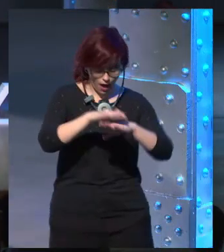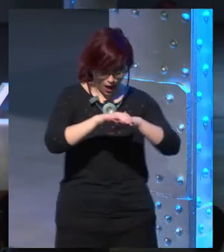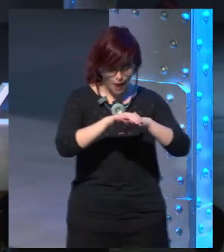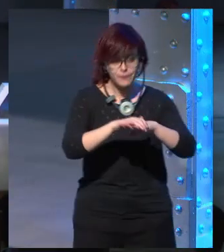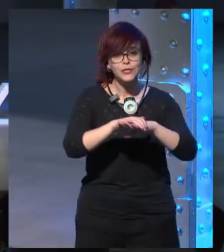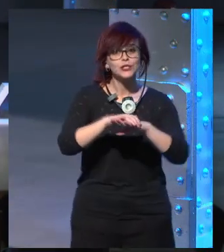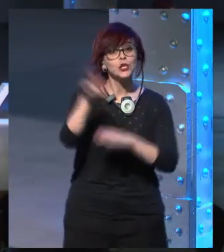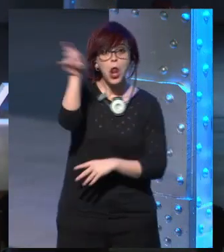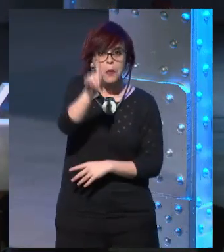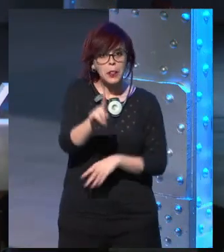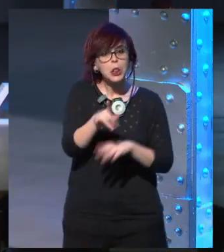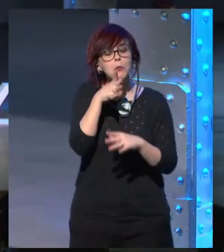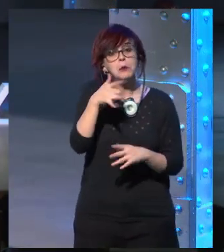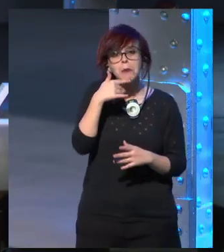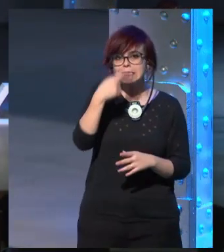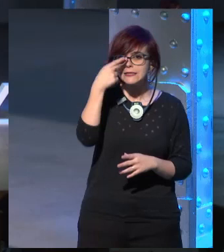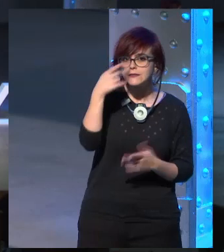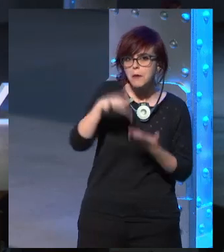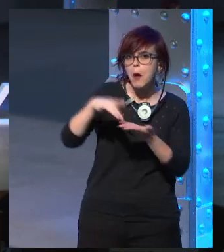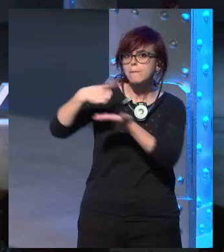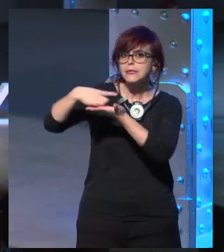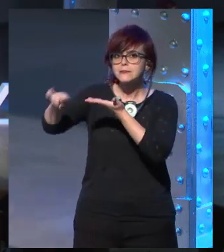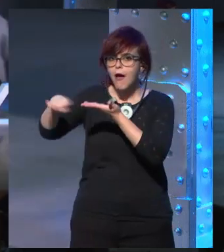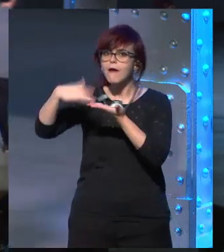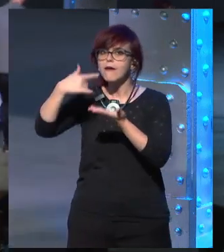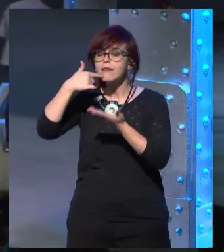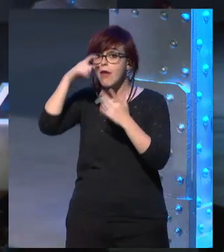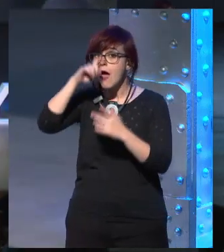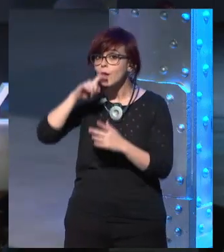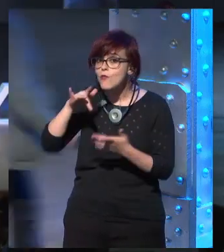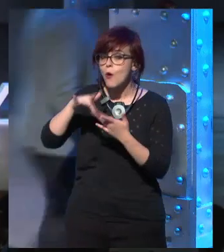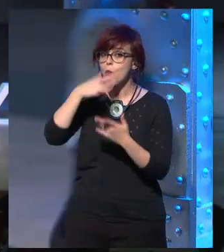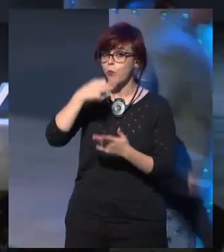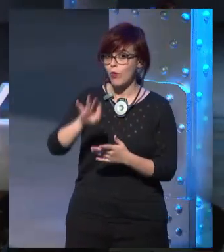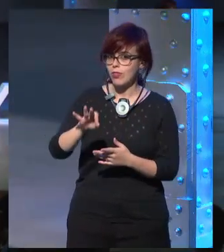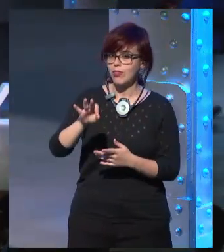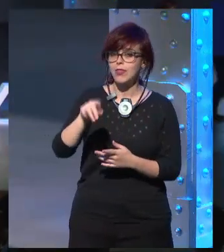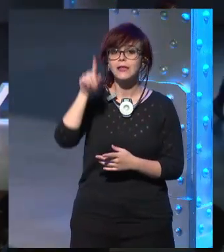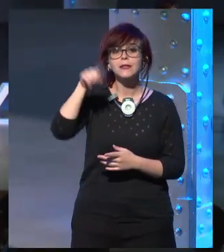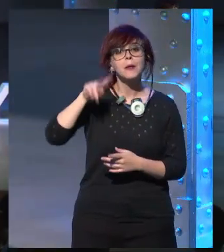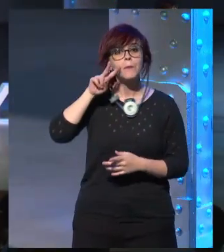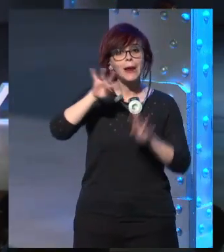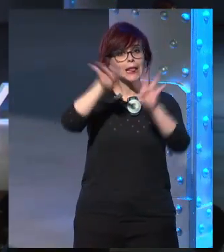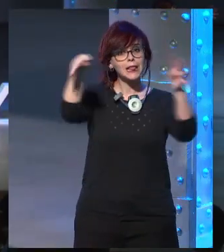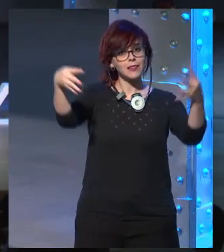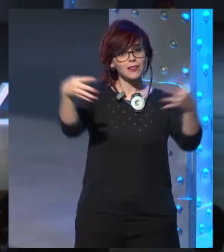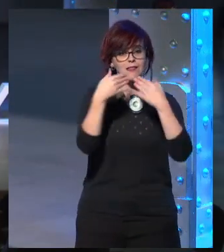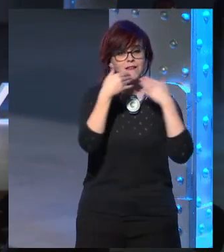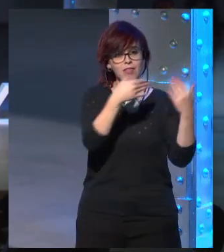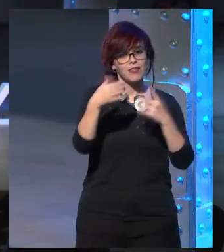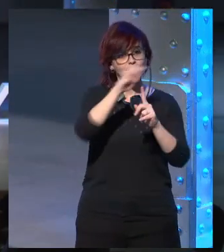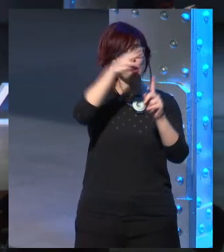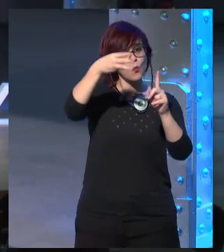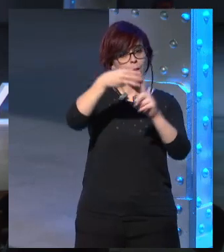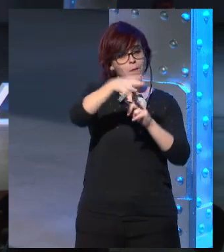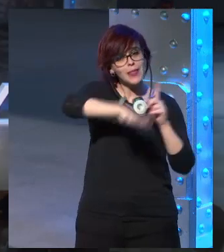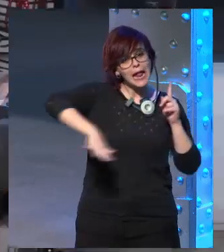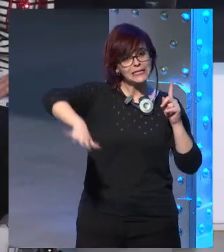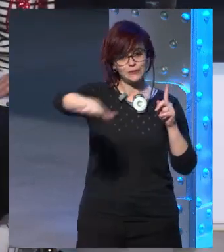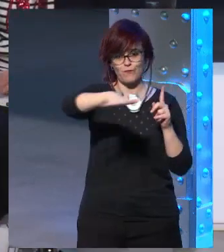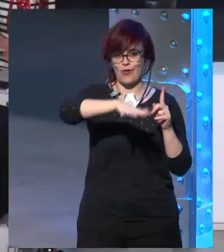coming. If you have friends that aren't here and you think that it could be interesting for them, send them a message and recall them that they can follow it